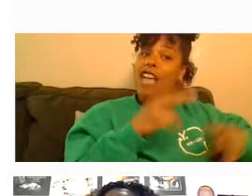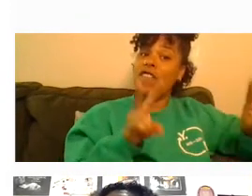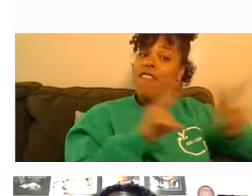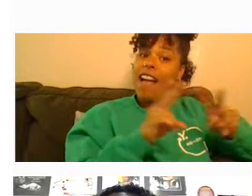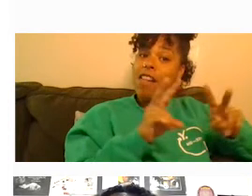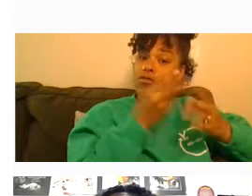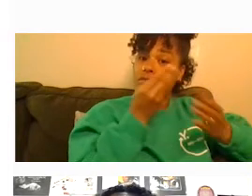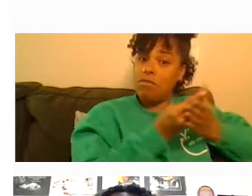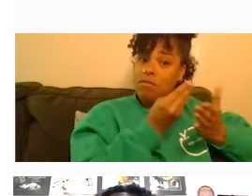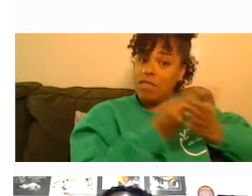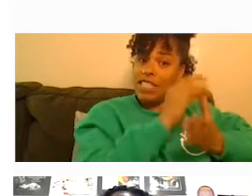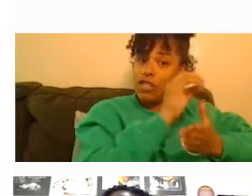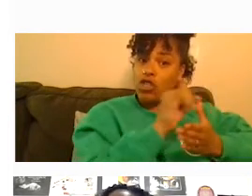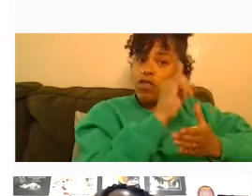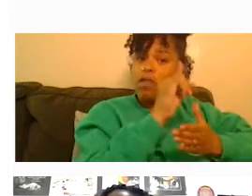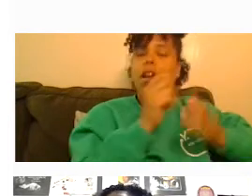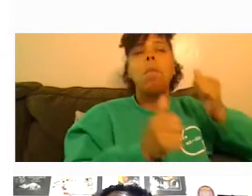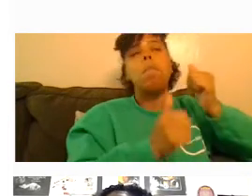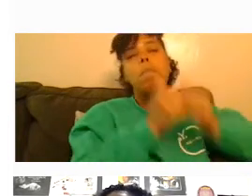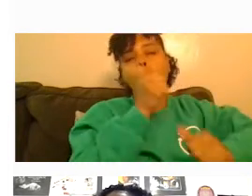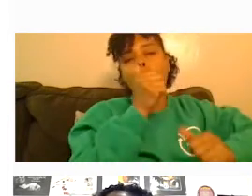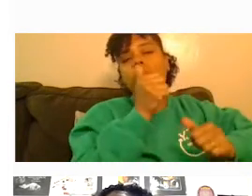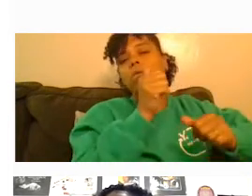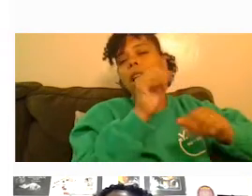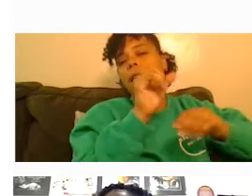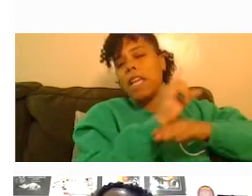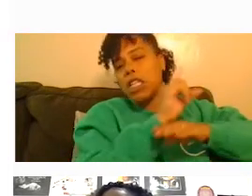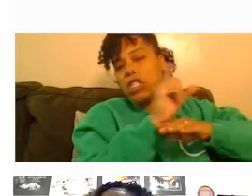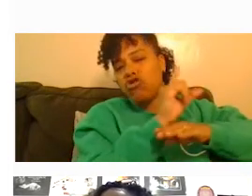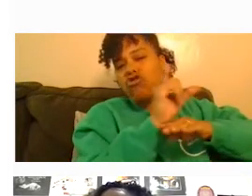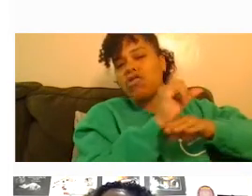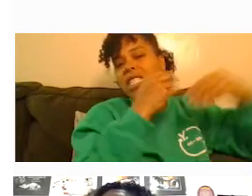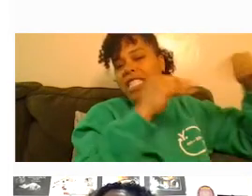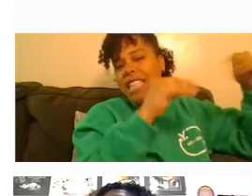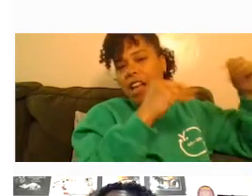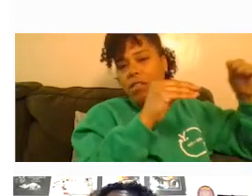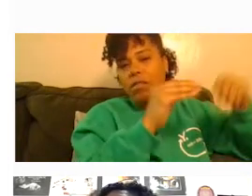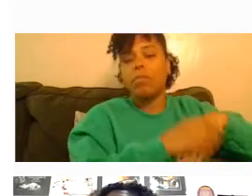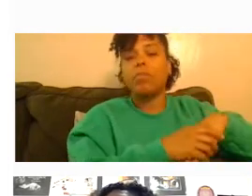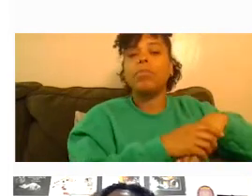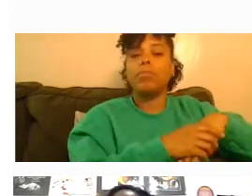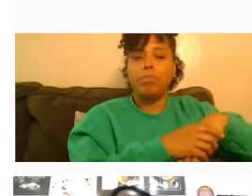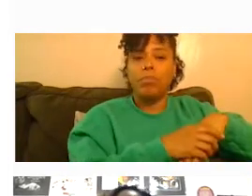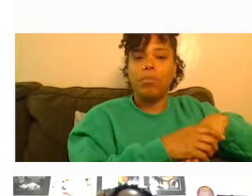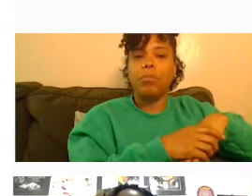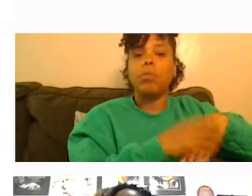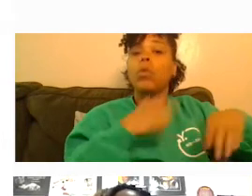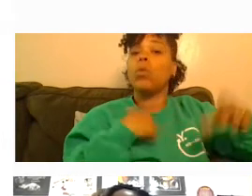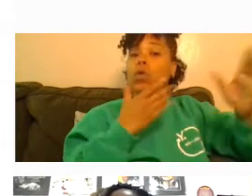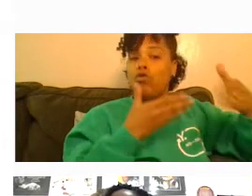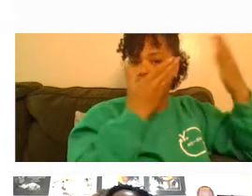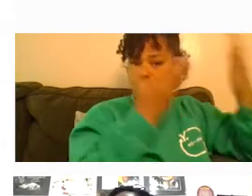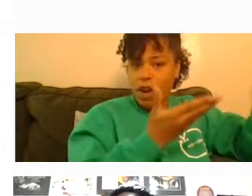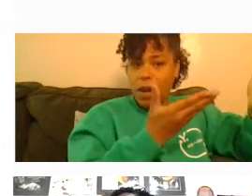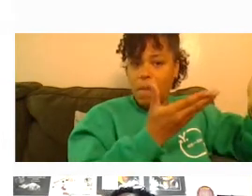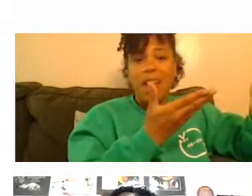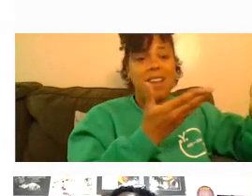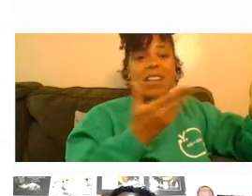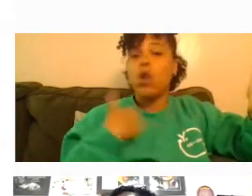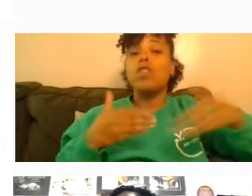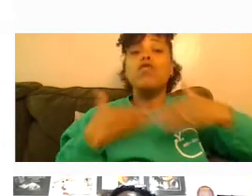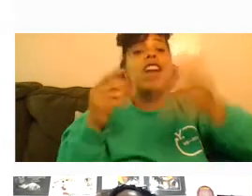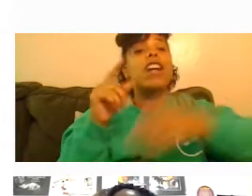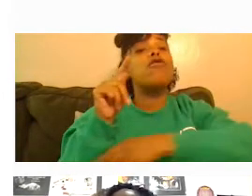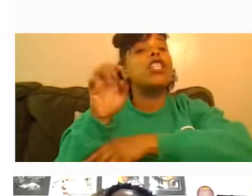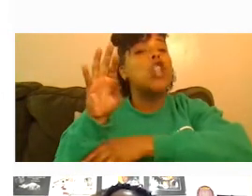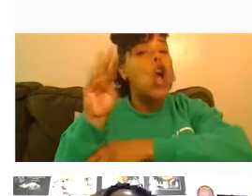majority of the industry sells. We recommend term, and so do all the financial experts. We will talk more about this to you